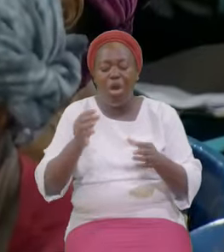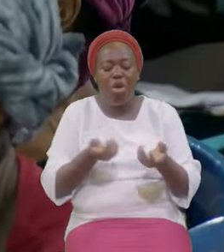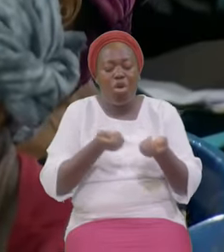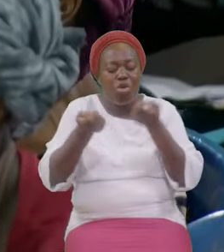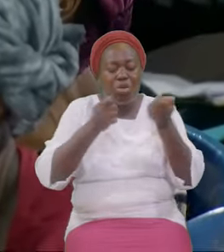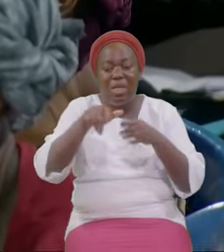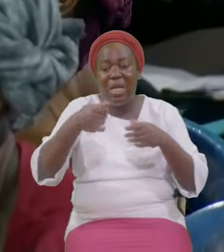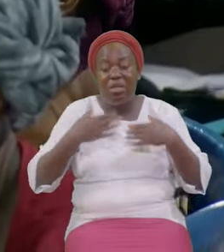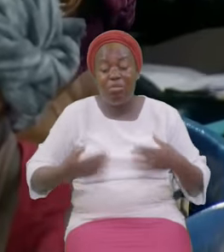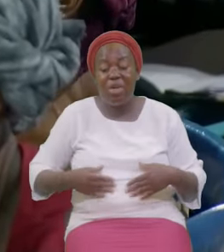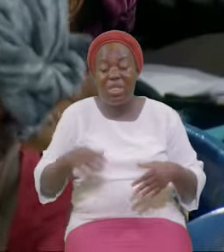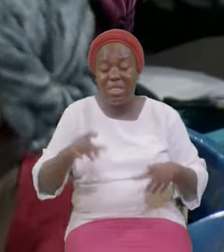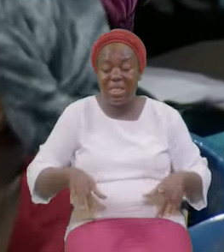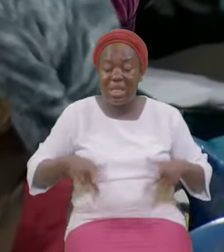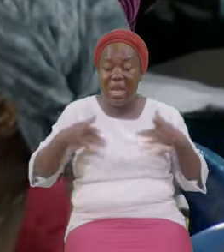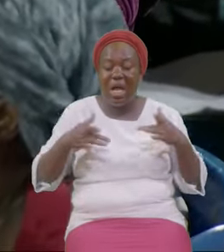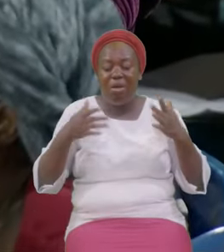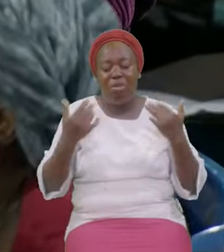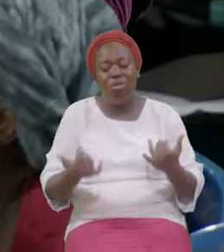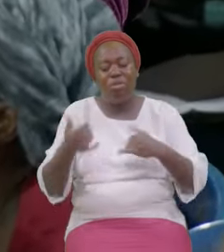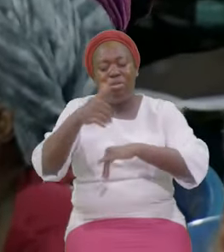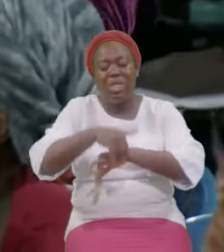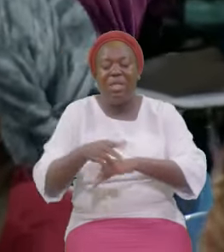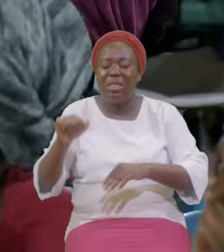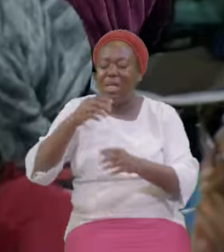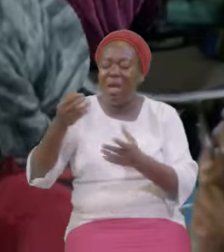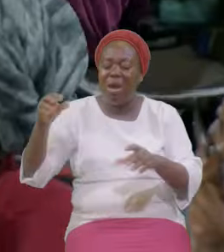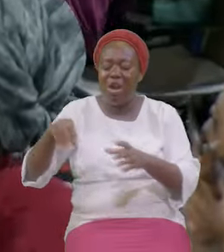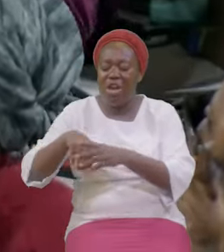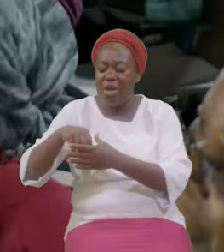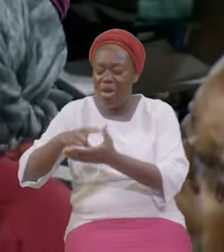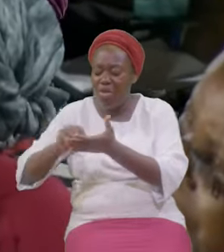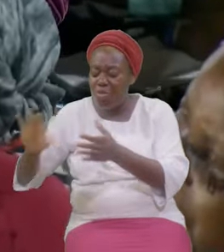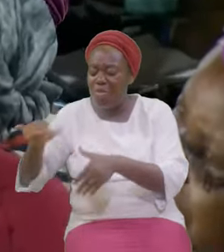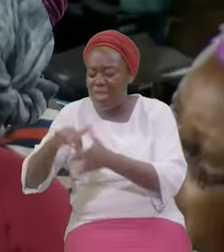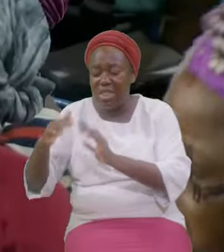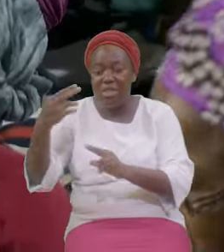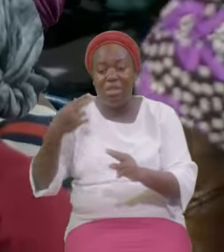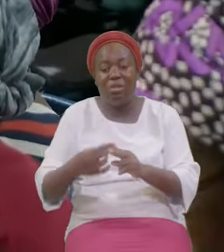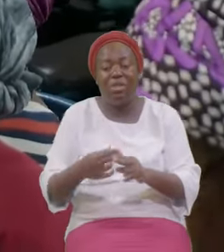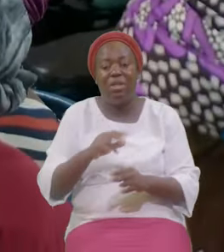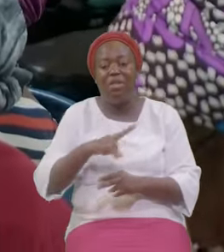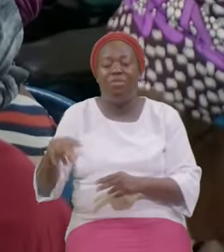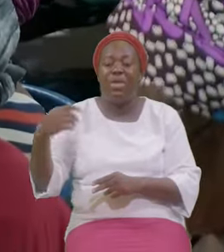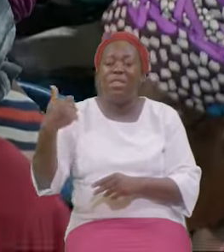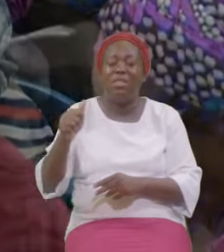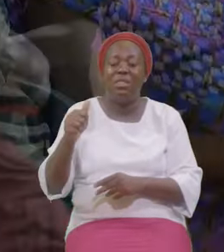tonight, they're gone in Jesus' name. Look at verse 10. In verse 10, and